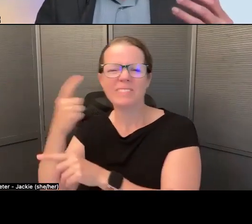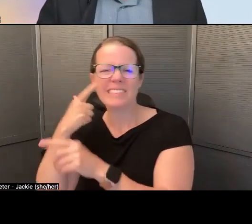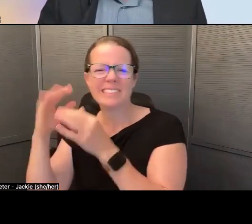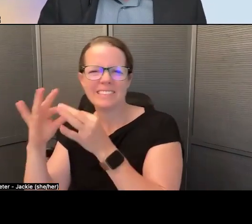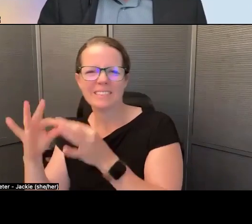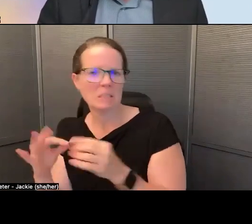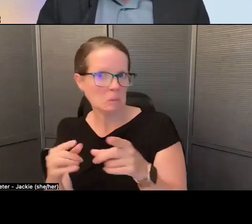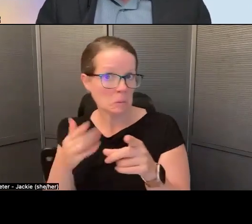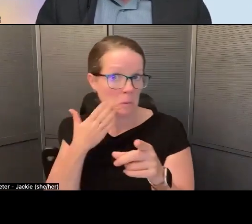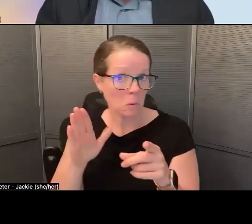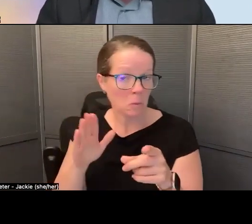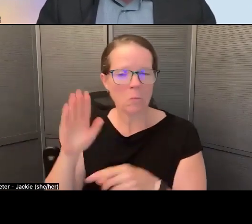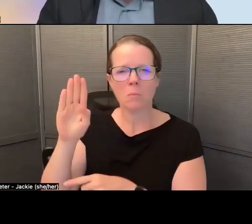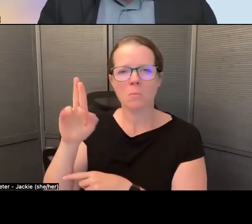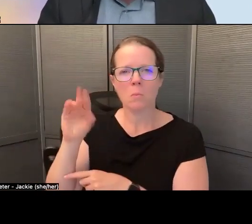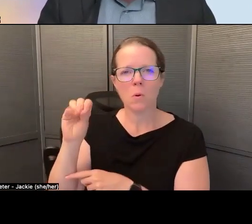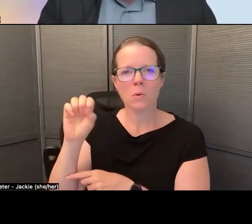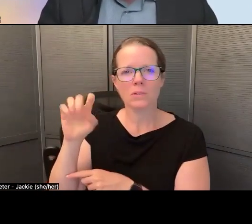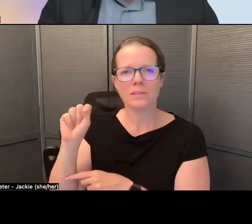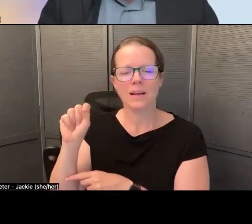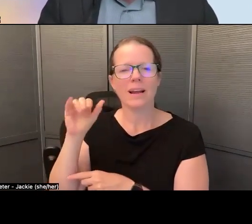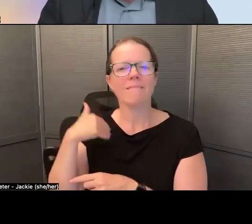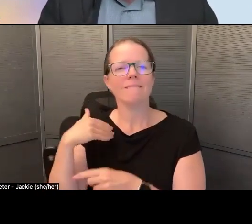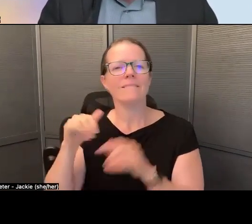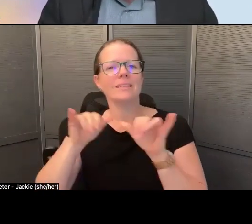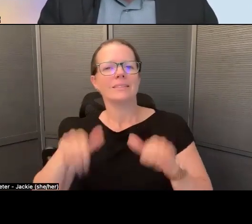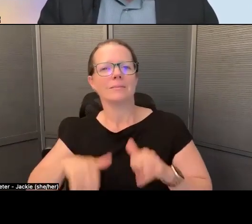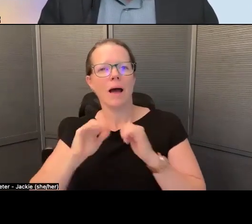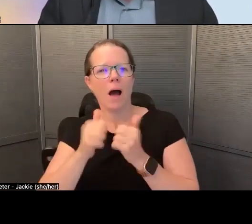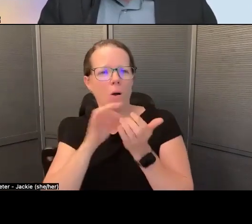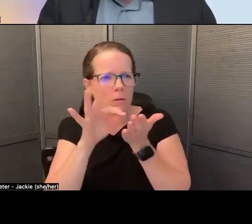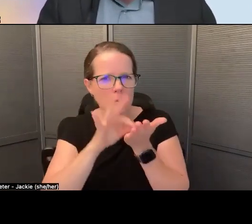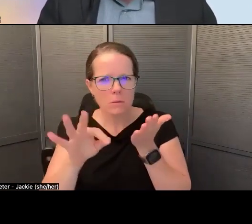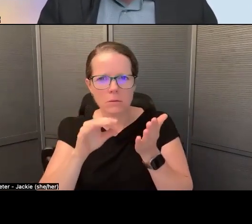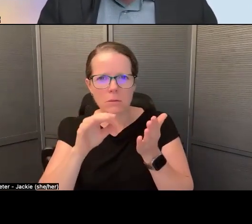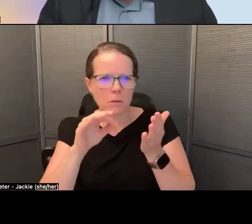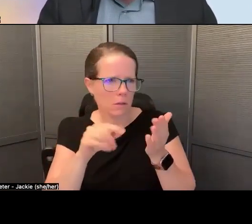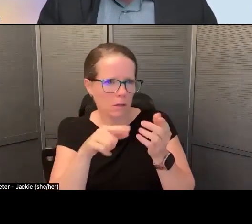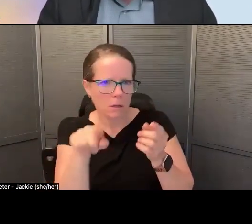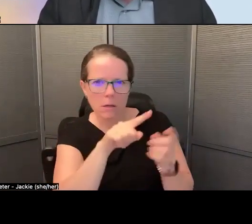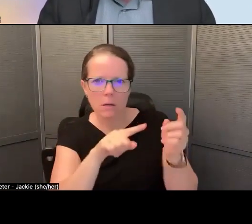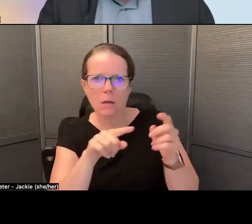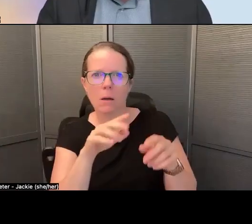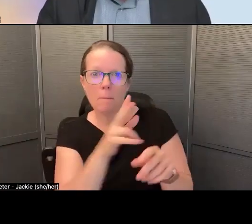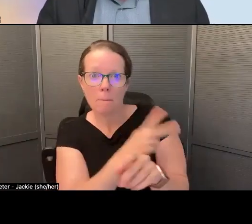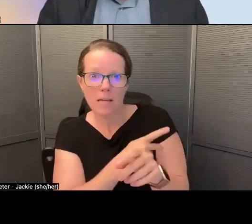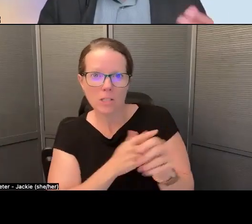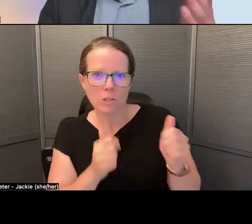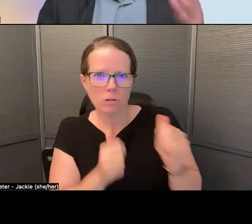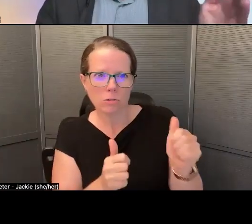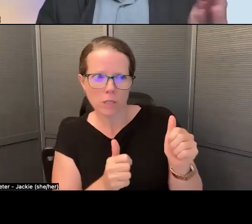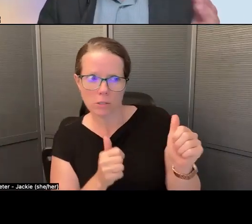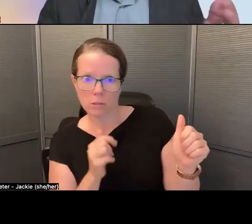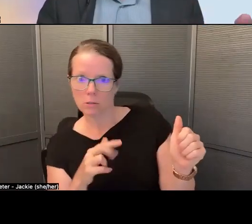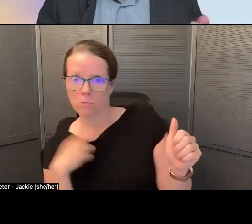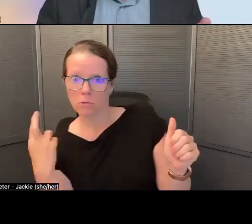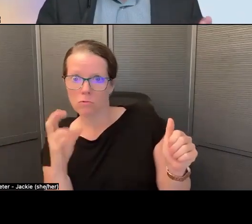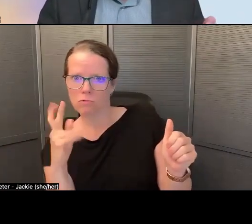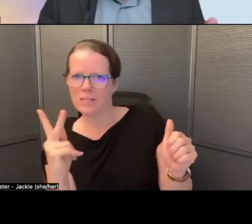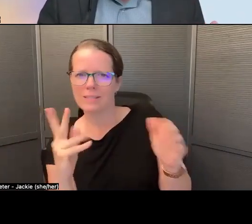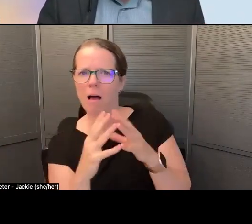is a scoring system for indicating risk of patient aggression. It's essentially